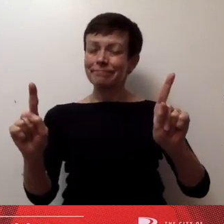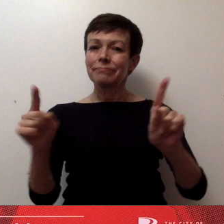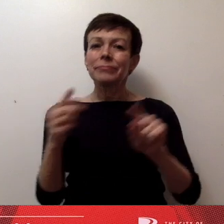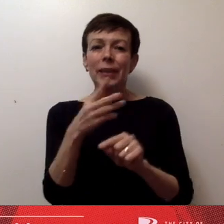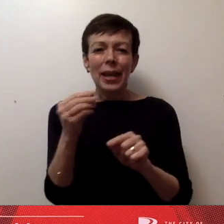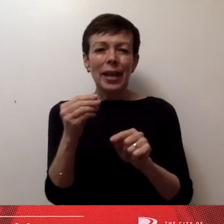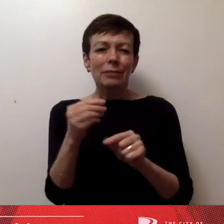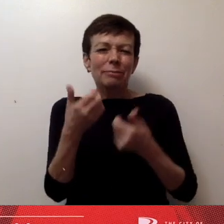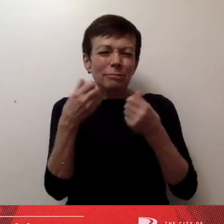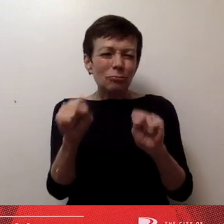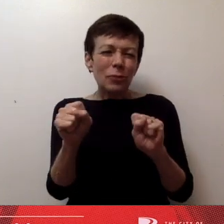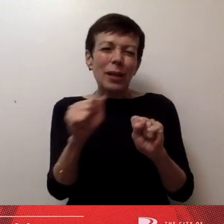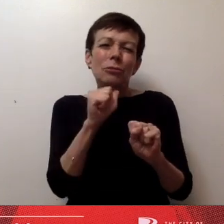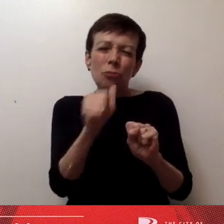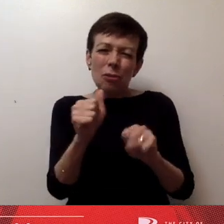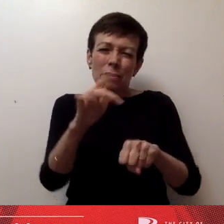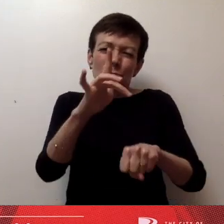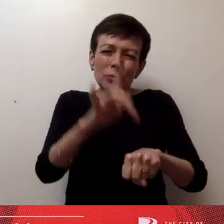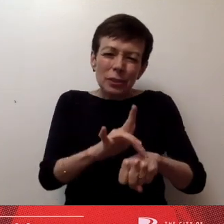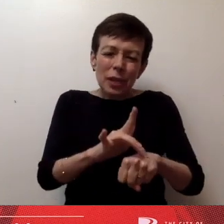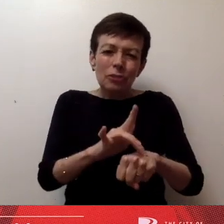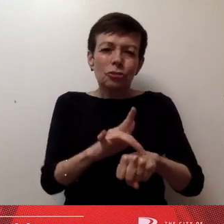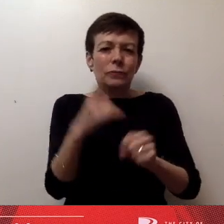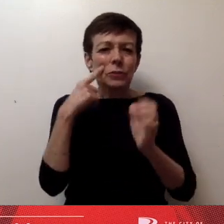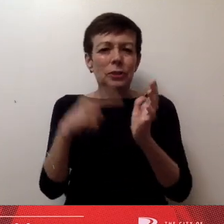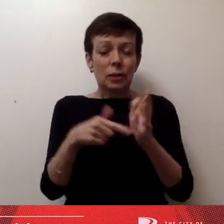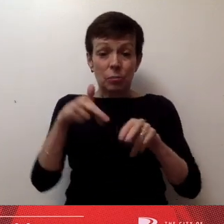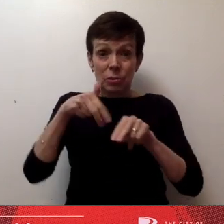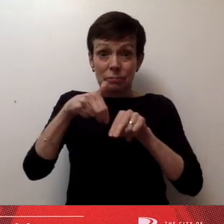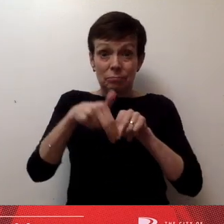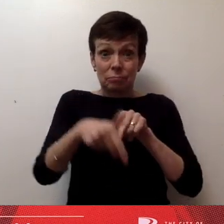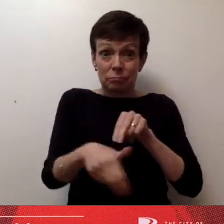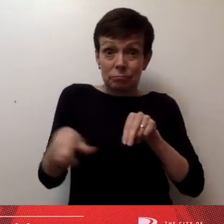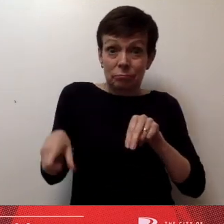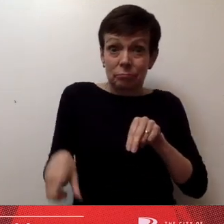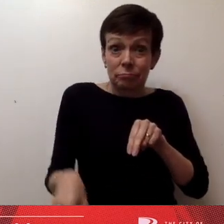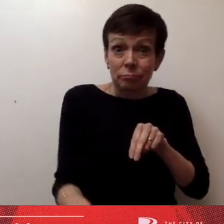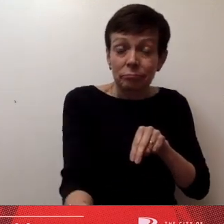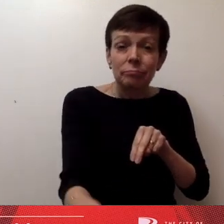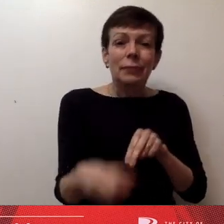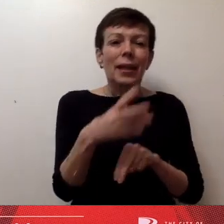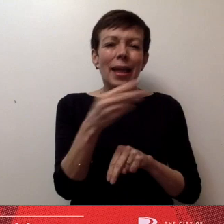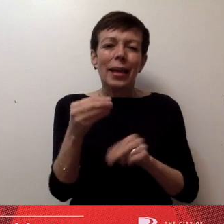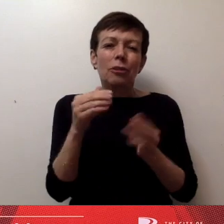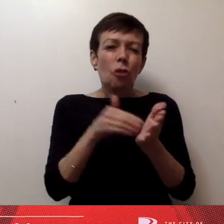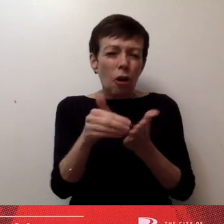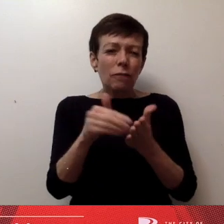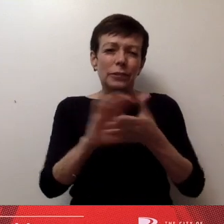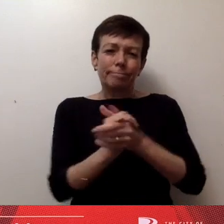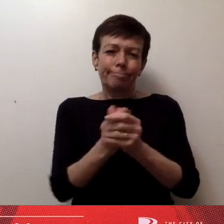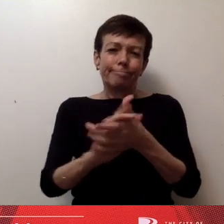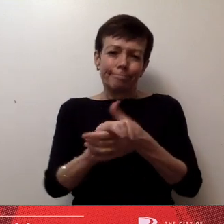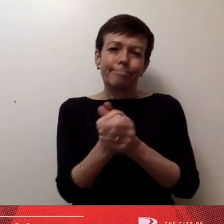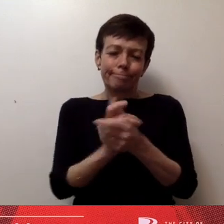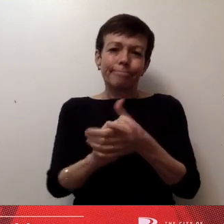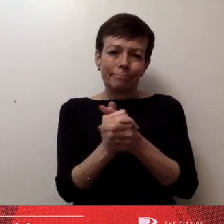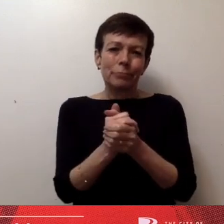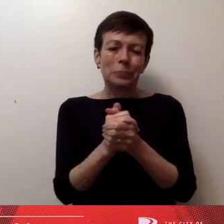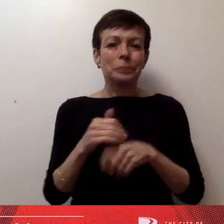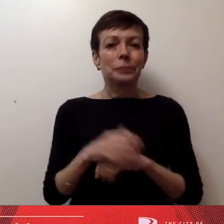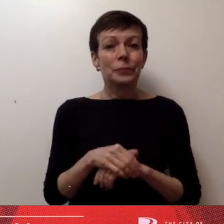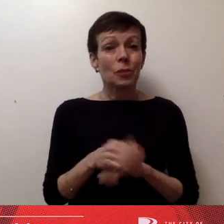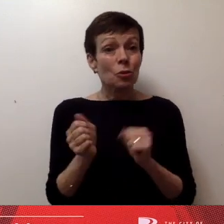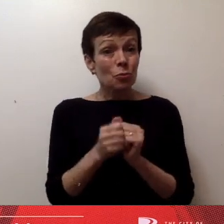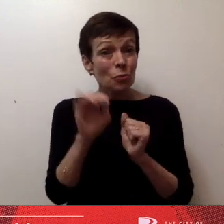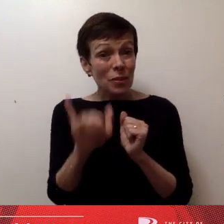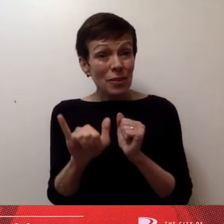avoid touching the hard surfaces such as handrails and washing our hands often. So with that, I just